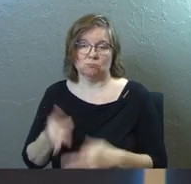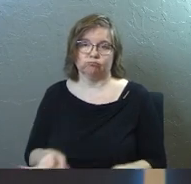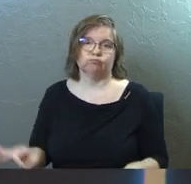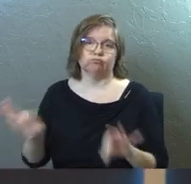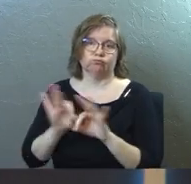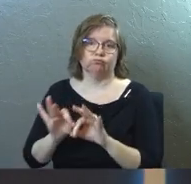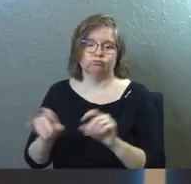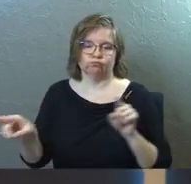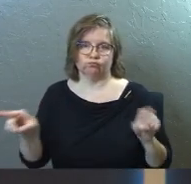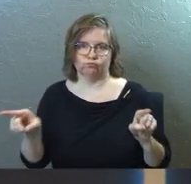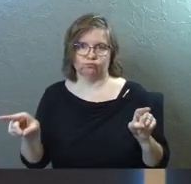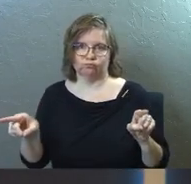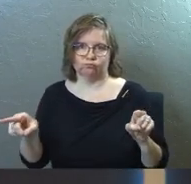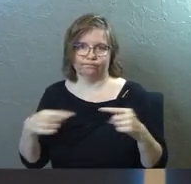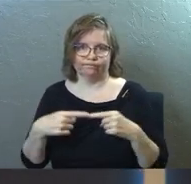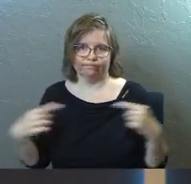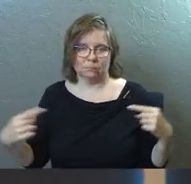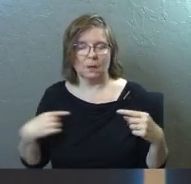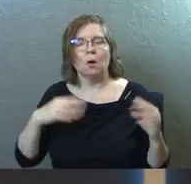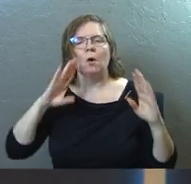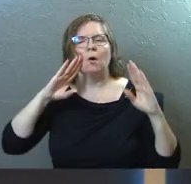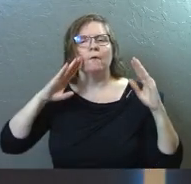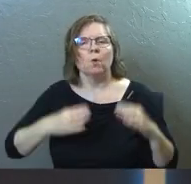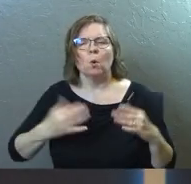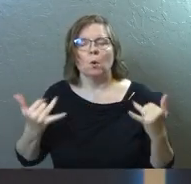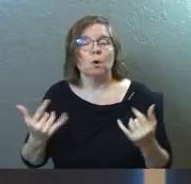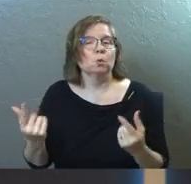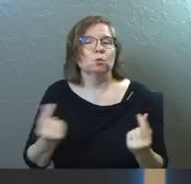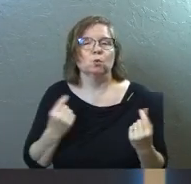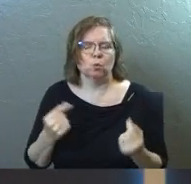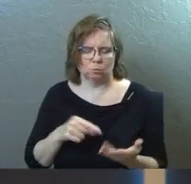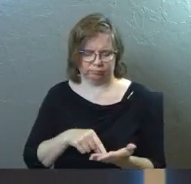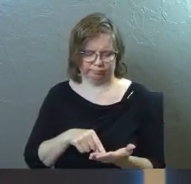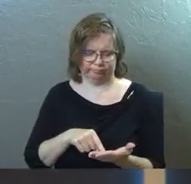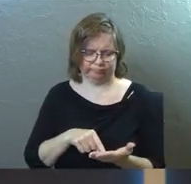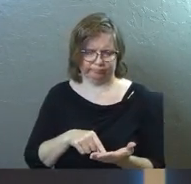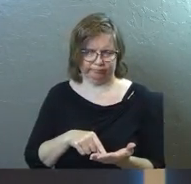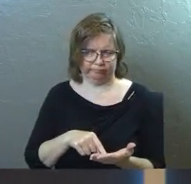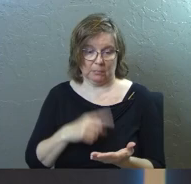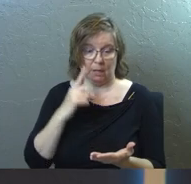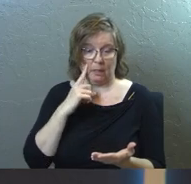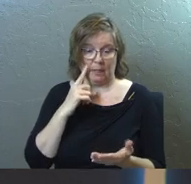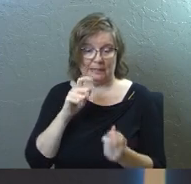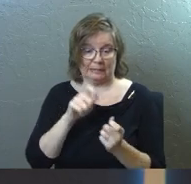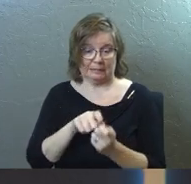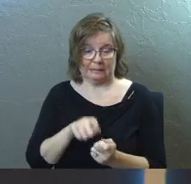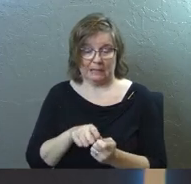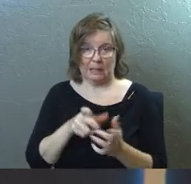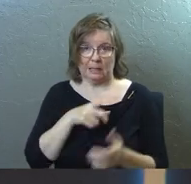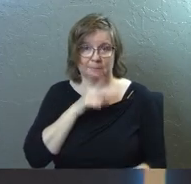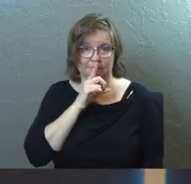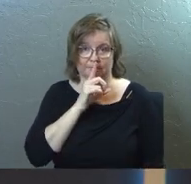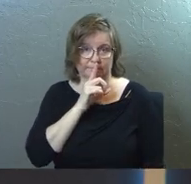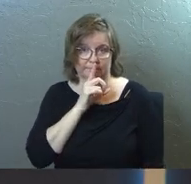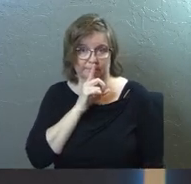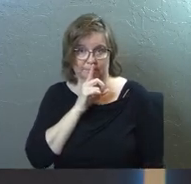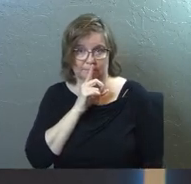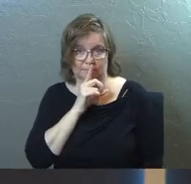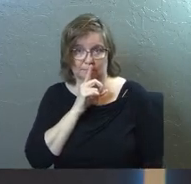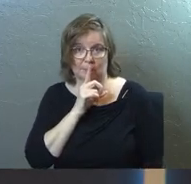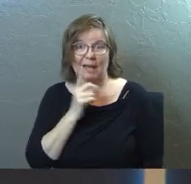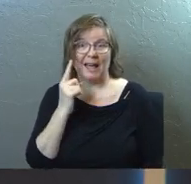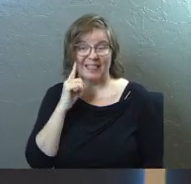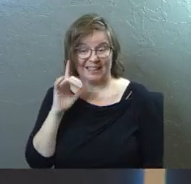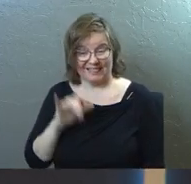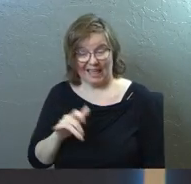important. But here's what I think we actually need to focus on. What do we do with this passage? I think the fact that details are left out by Luke is actually